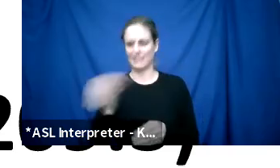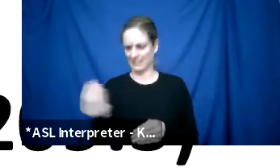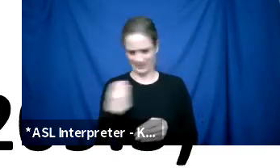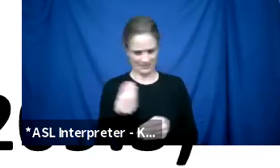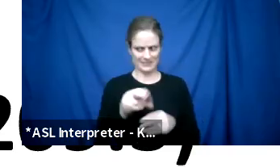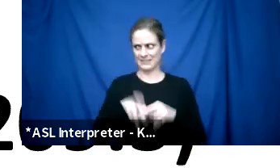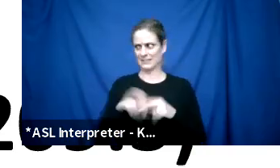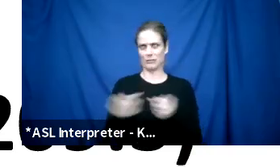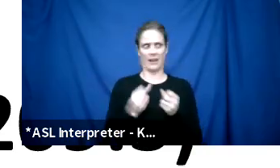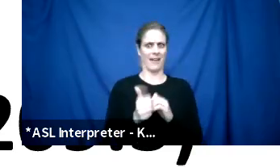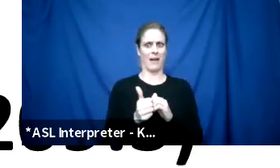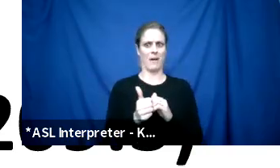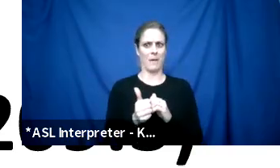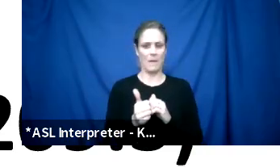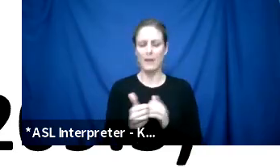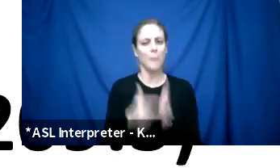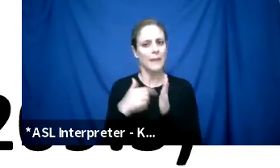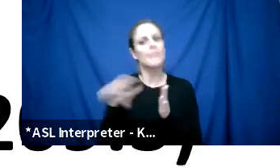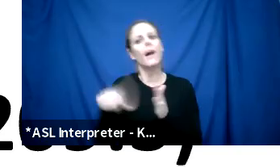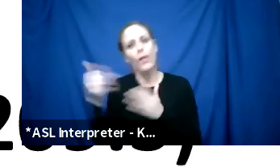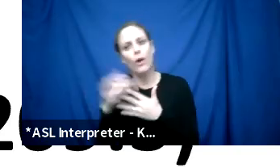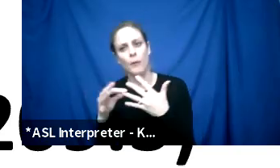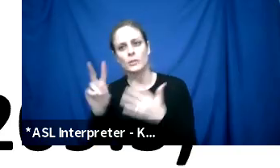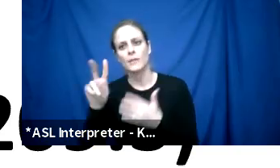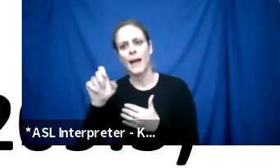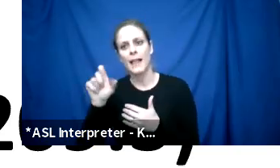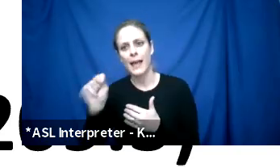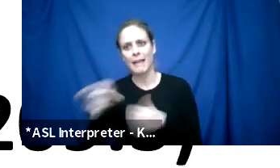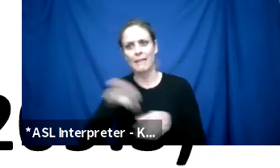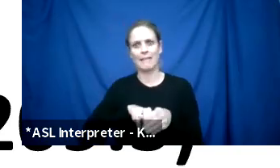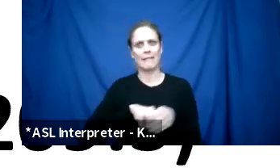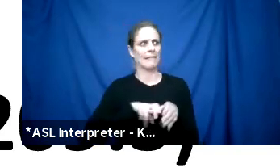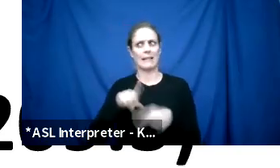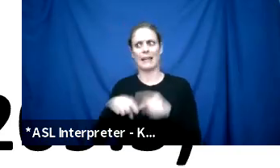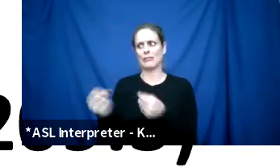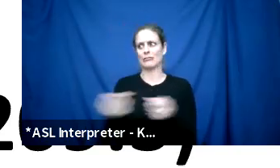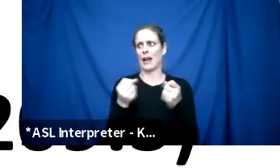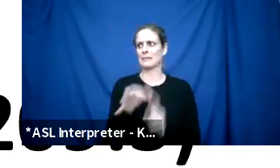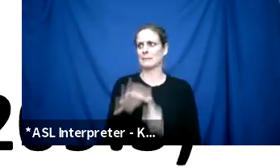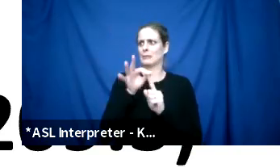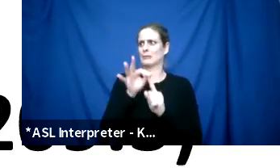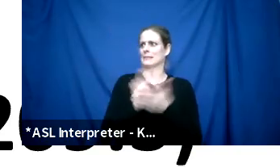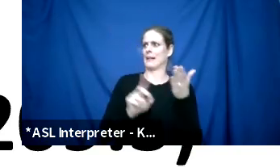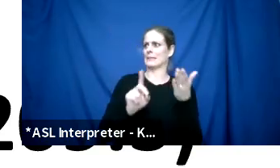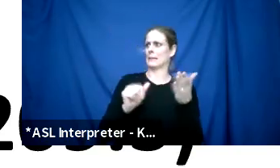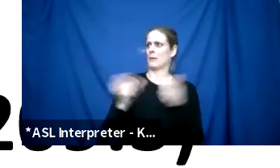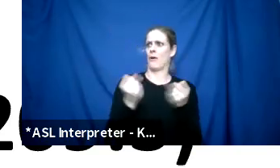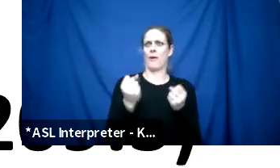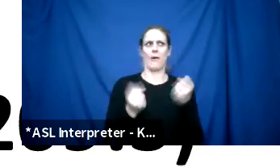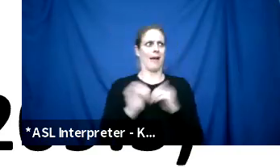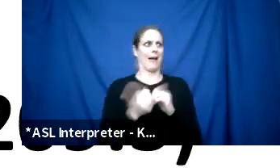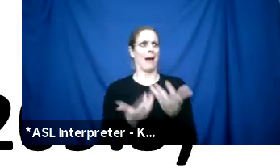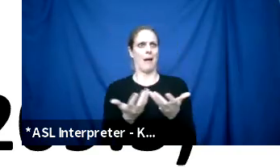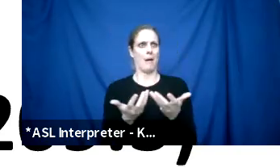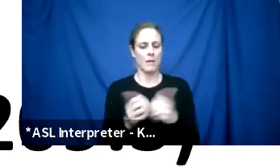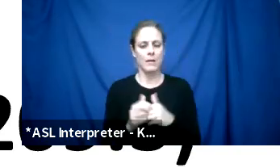only valet that vehicles with these accessible features have, that they can still park their own